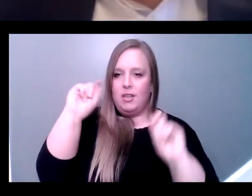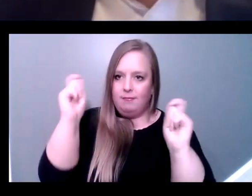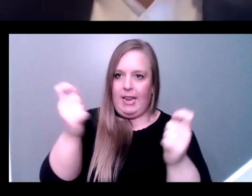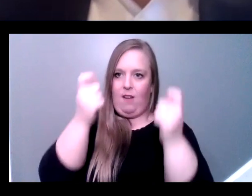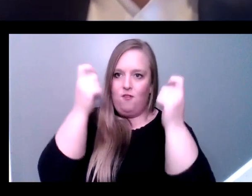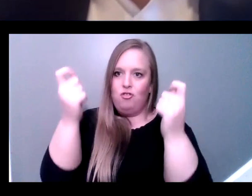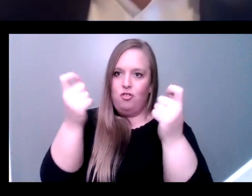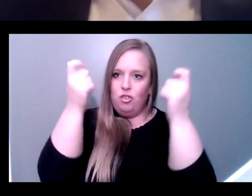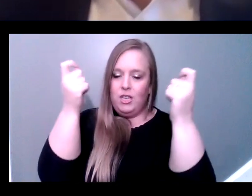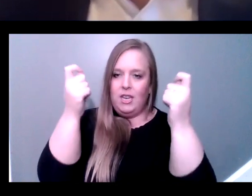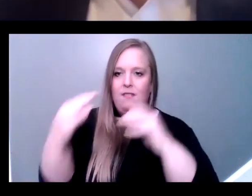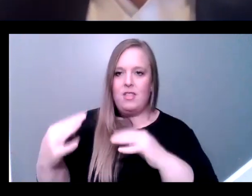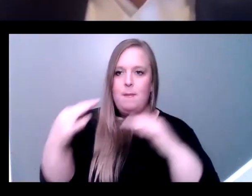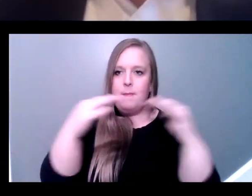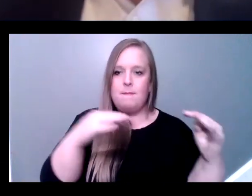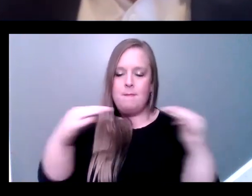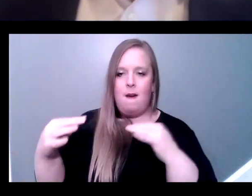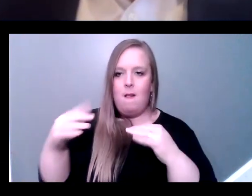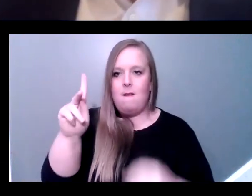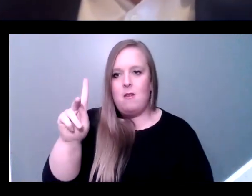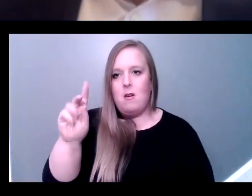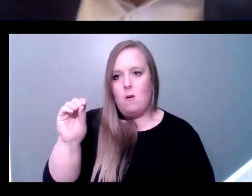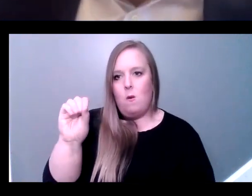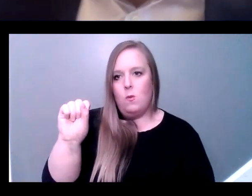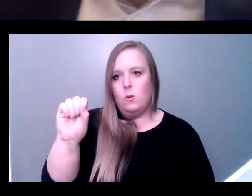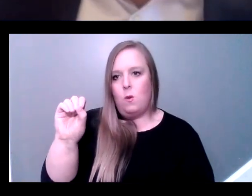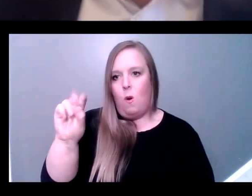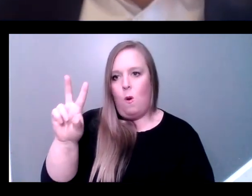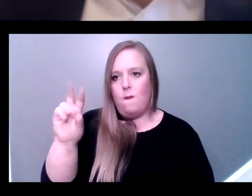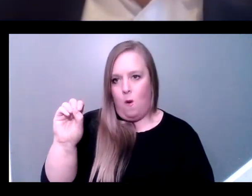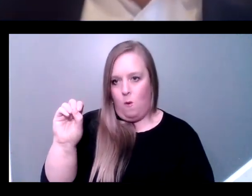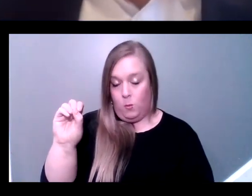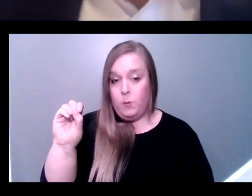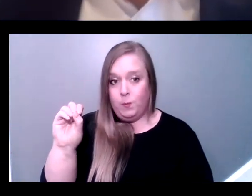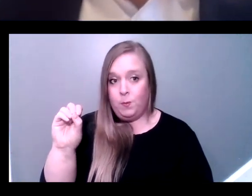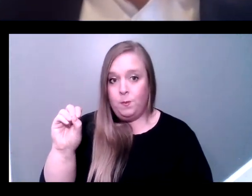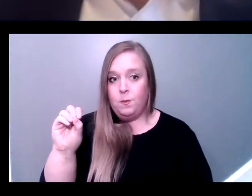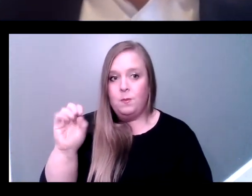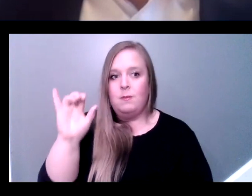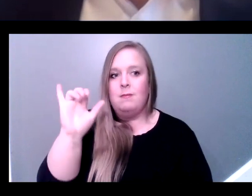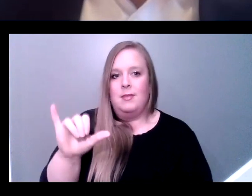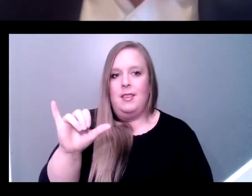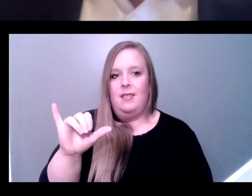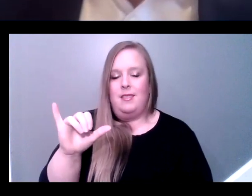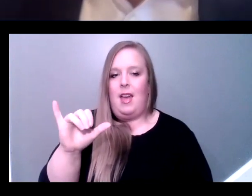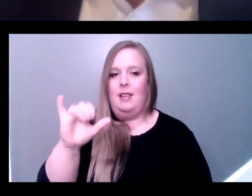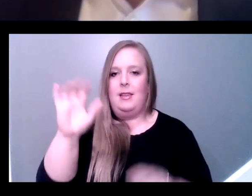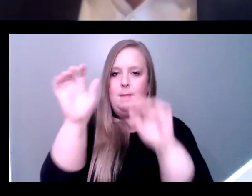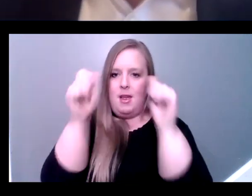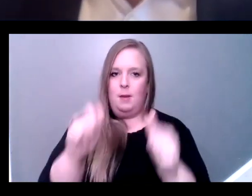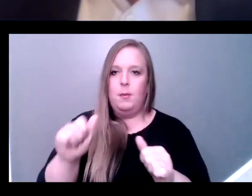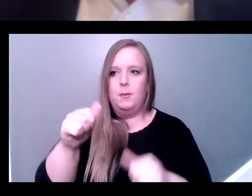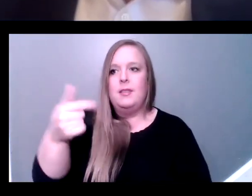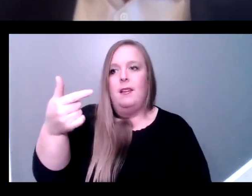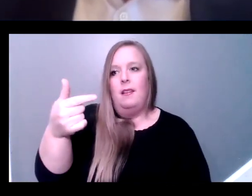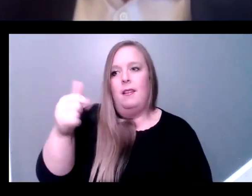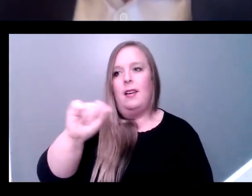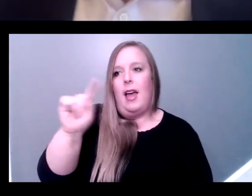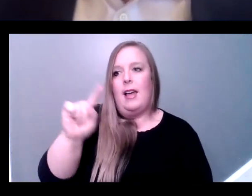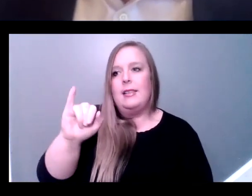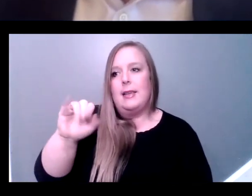conviction had not necessarily come about. But in this speech in 1989, he's commemorating